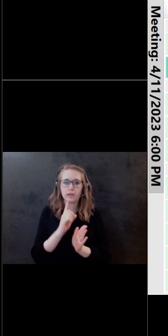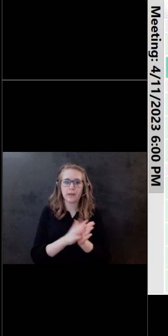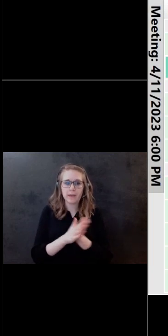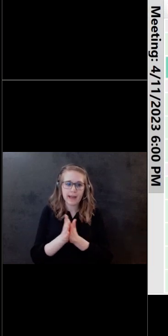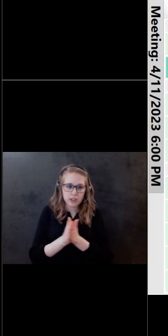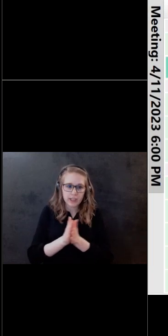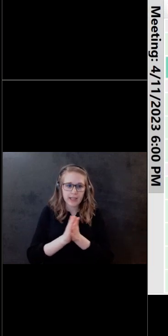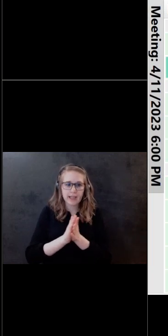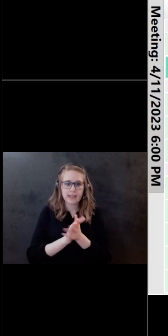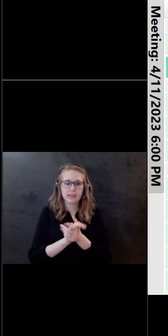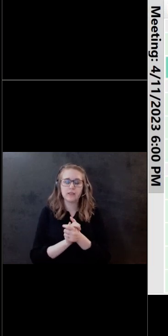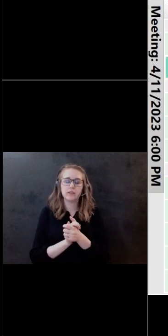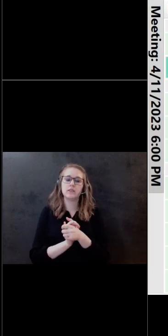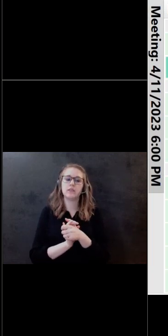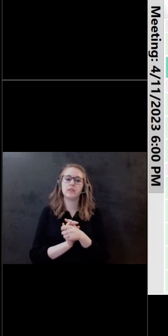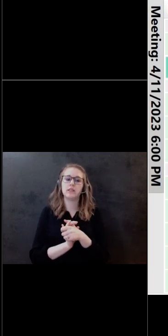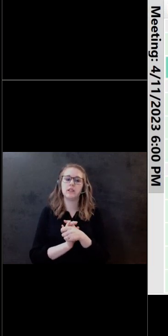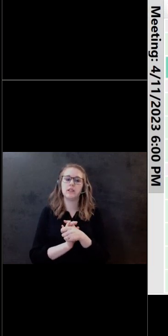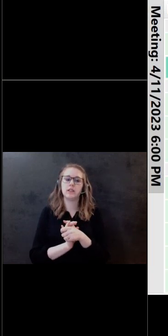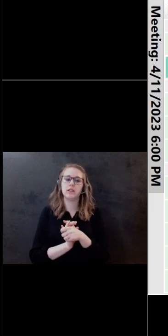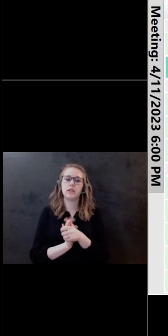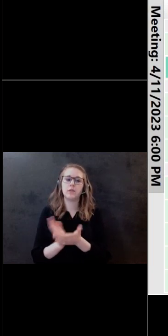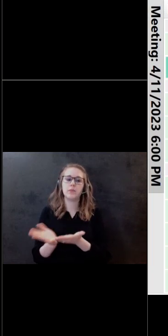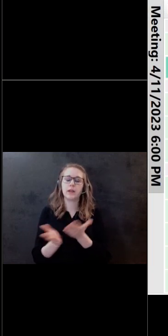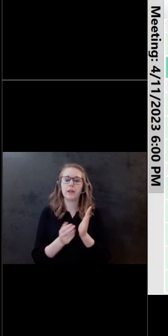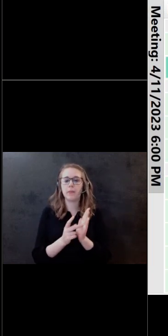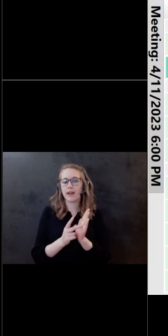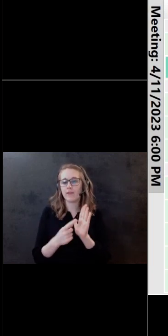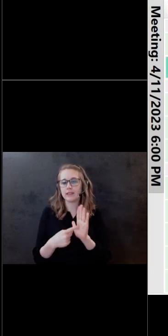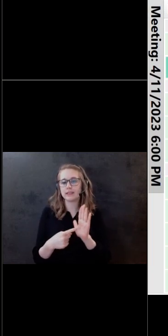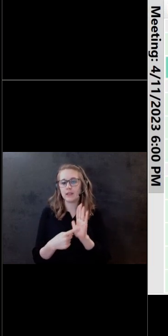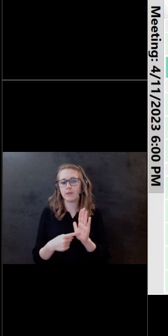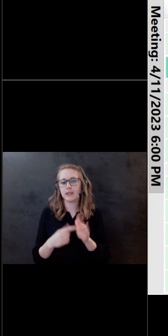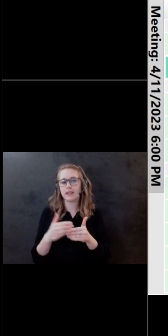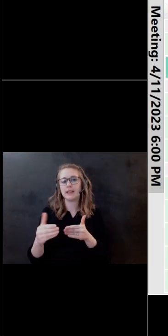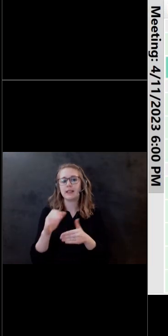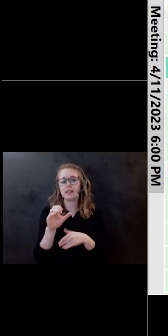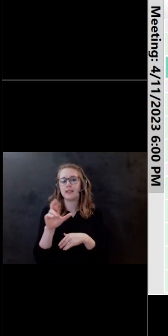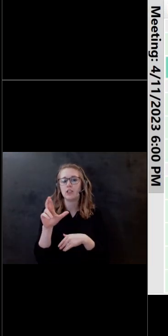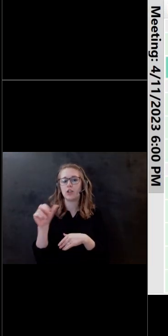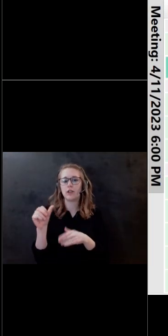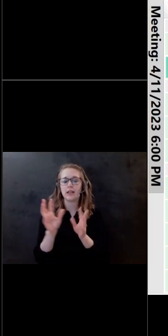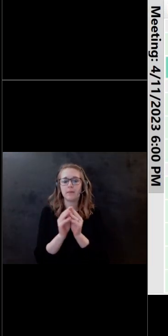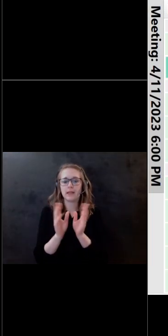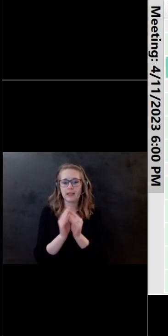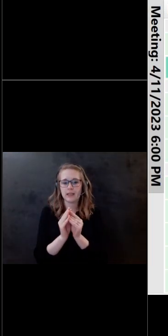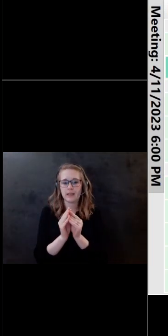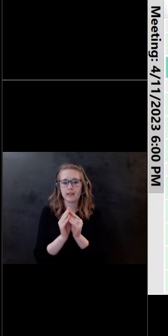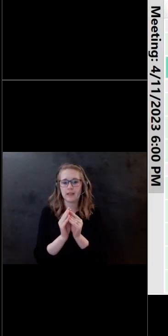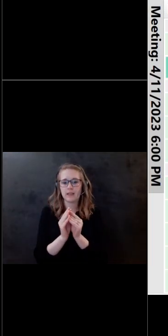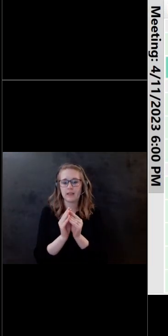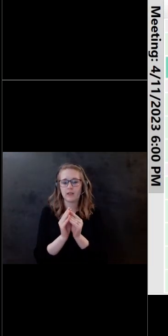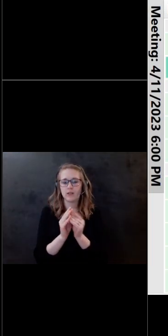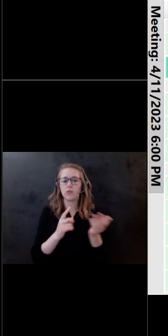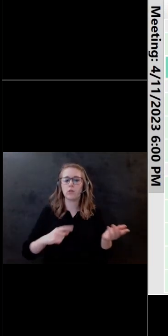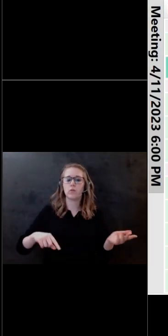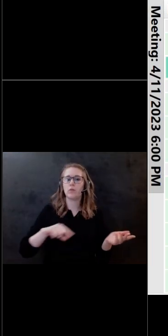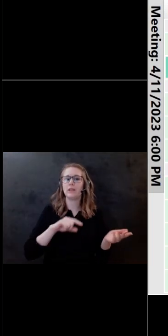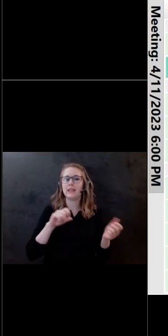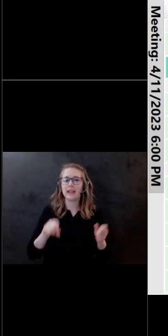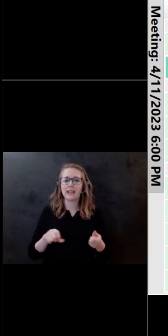about, and bringing it back to, for example, the next CRA meeting, where we can specify